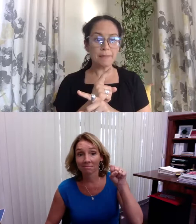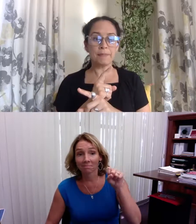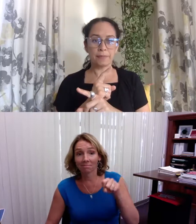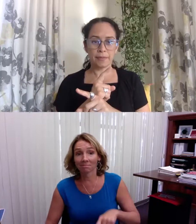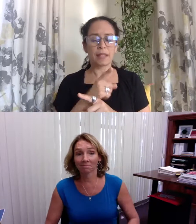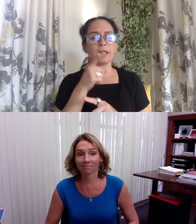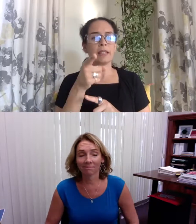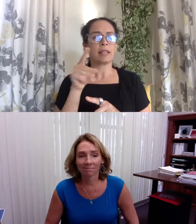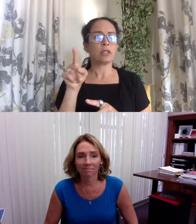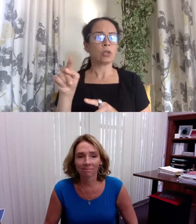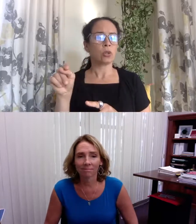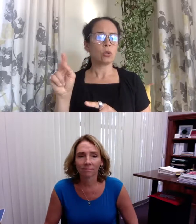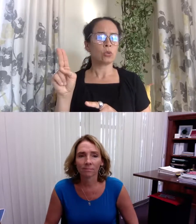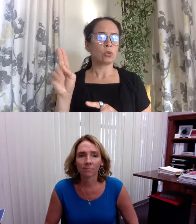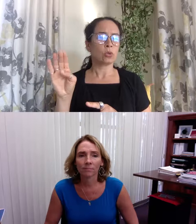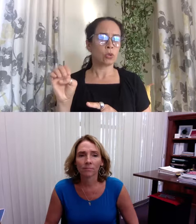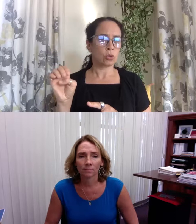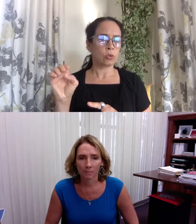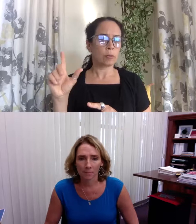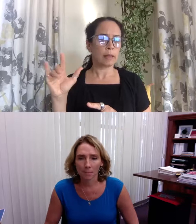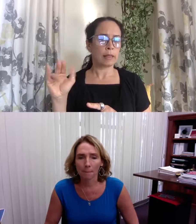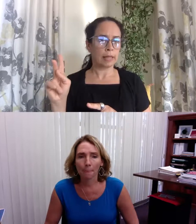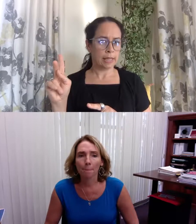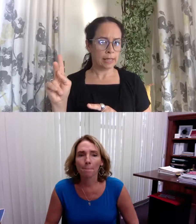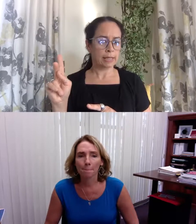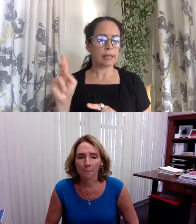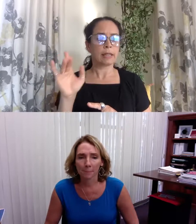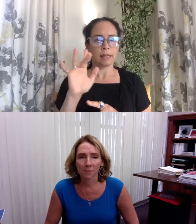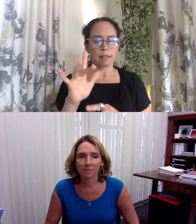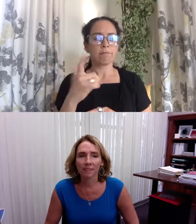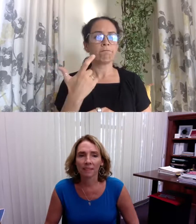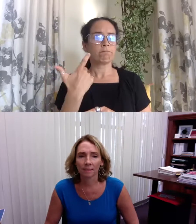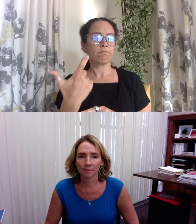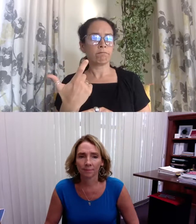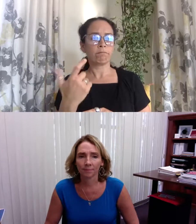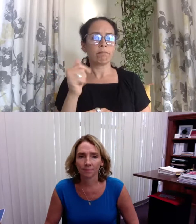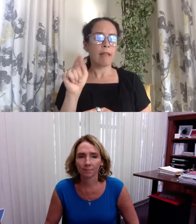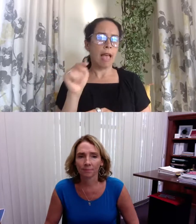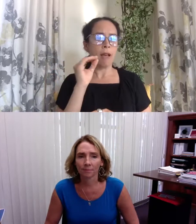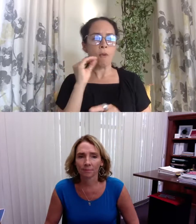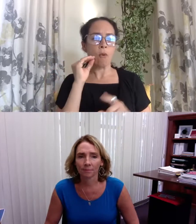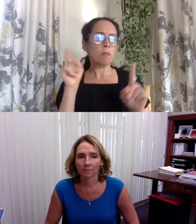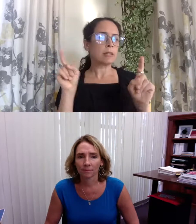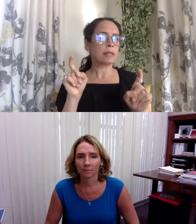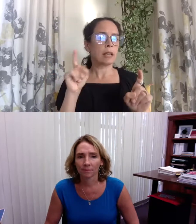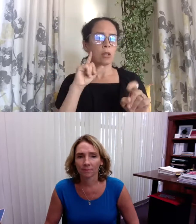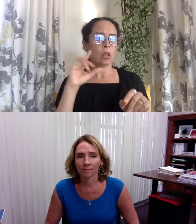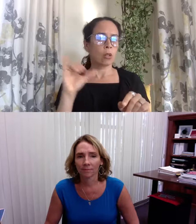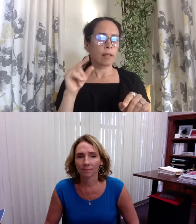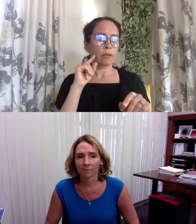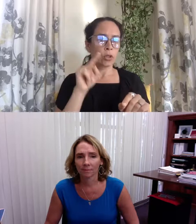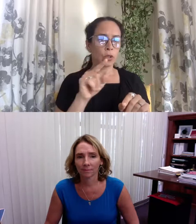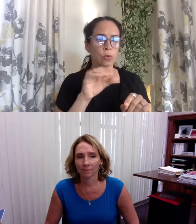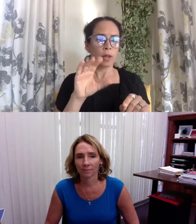It's a YouTube link and you can see what the at-home testing will look like for you and your